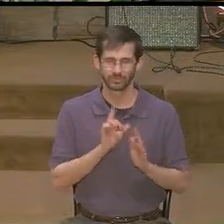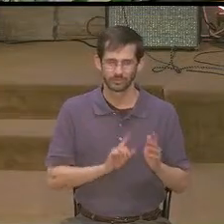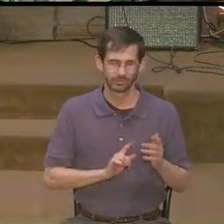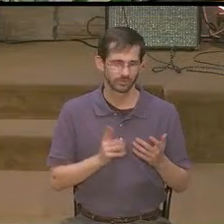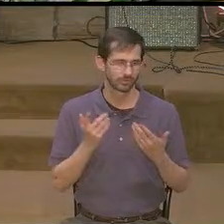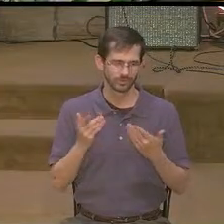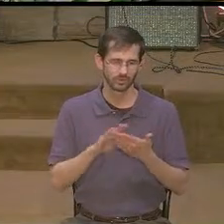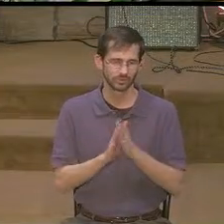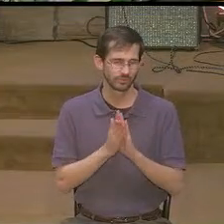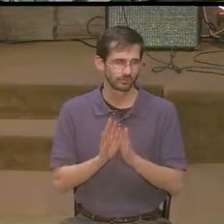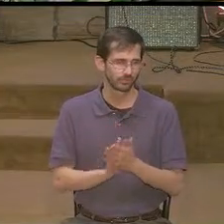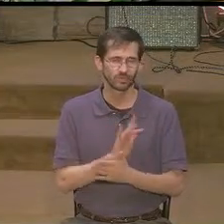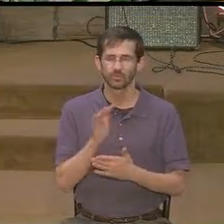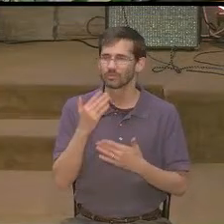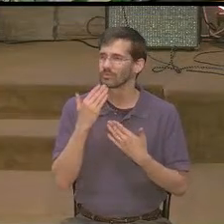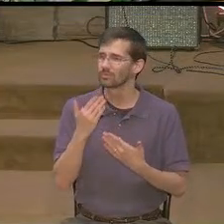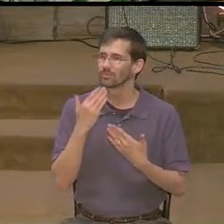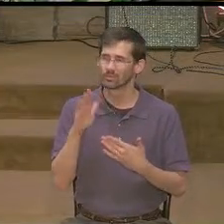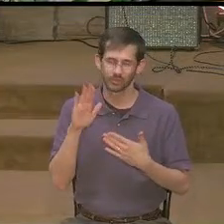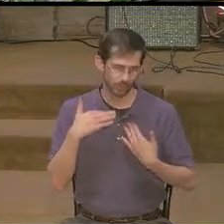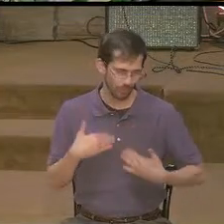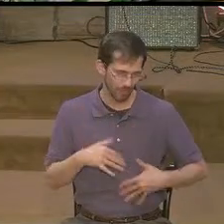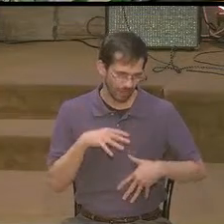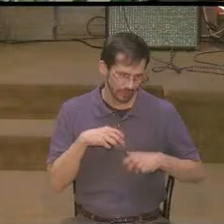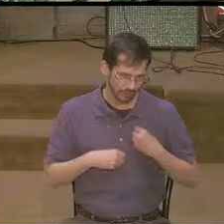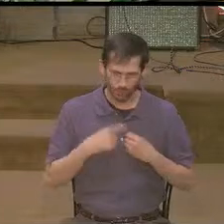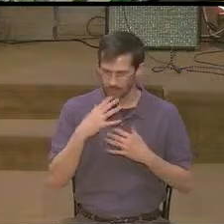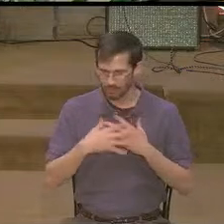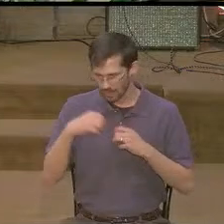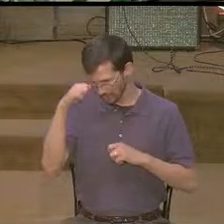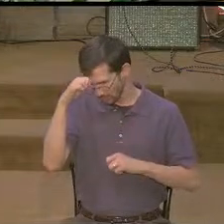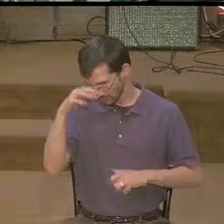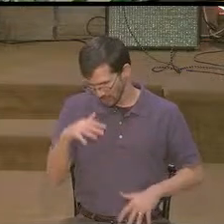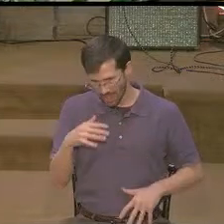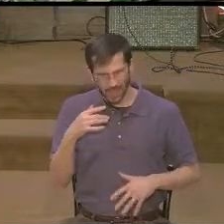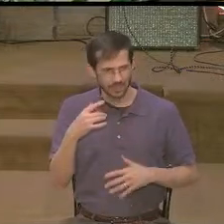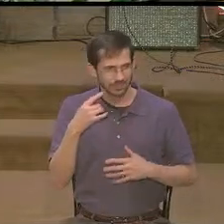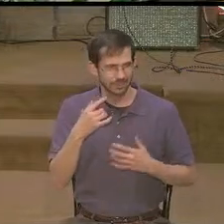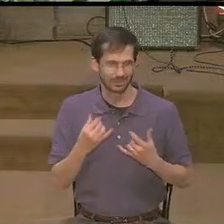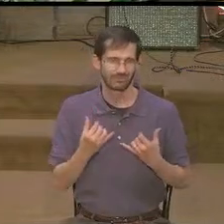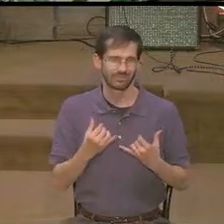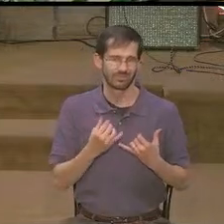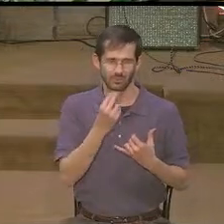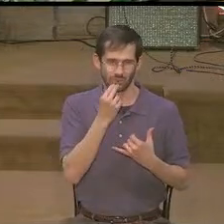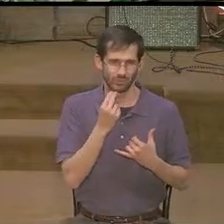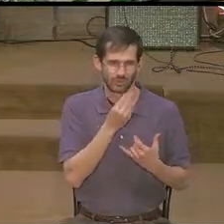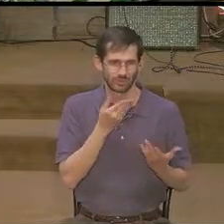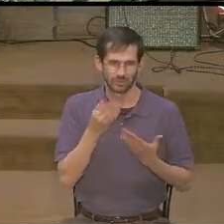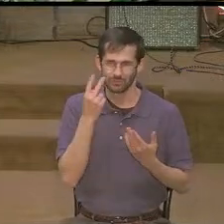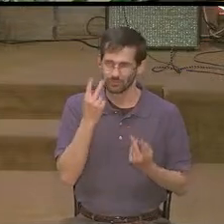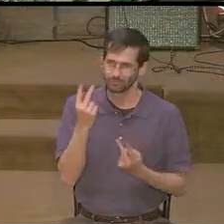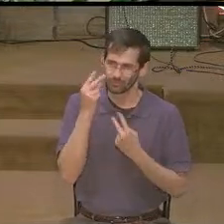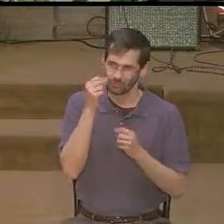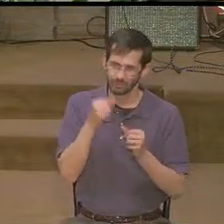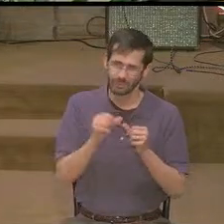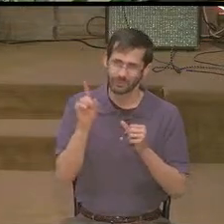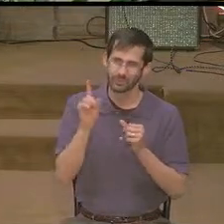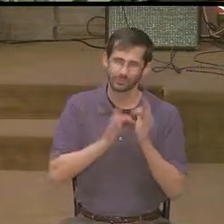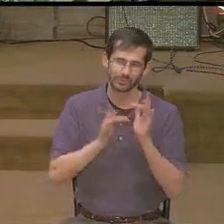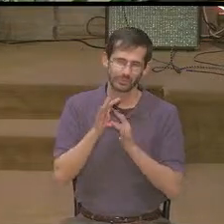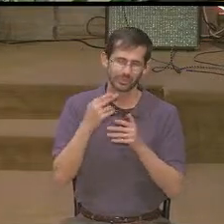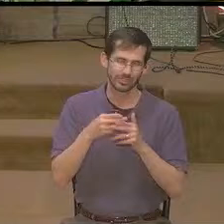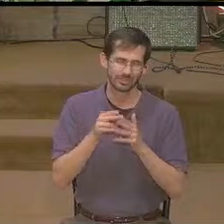be glorified. Thank you for the body that was broken, the blood that was shed, and for this communion service tonight. Remembering you, in Jesus' name we